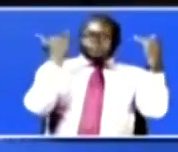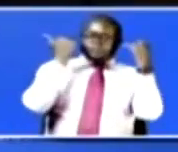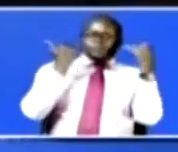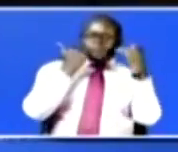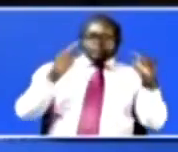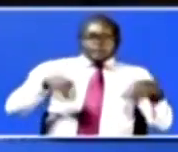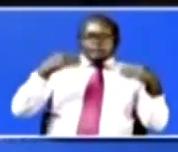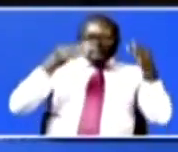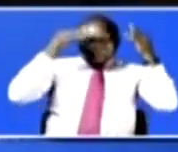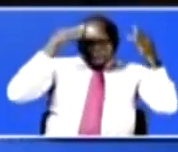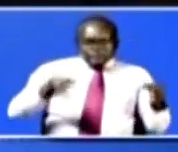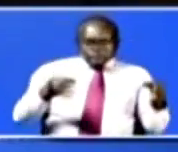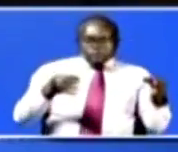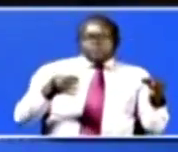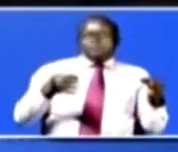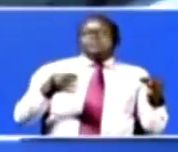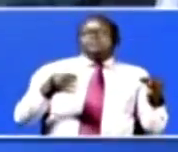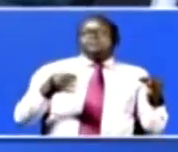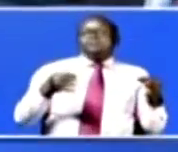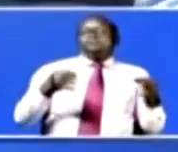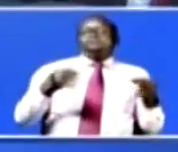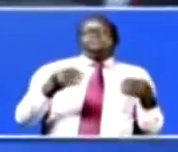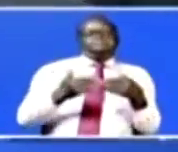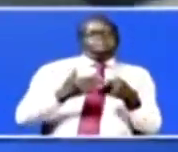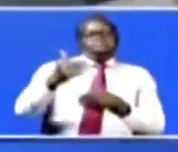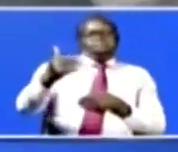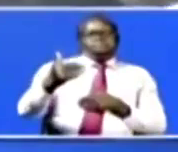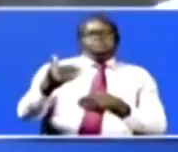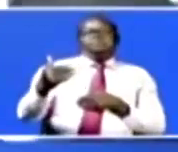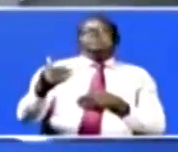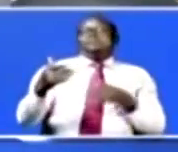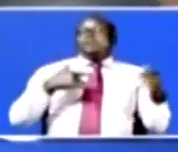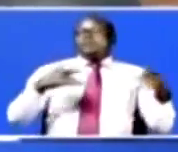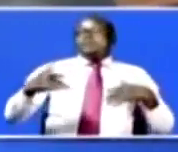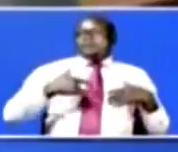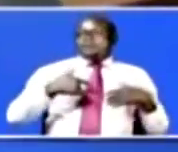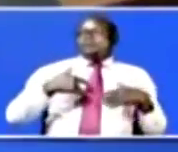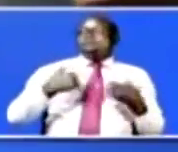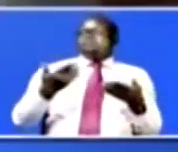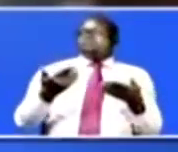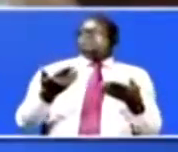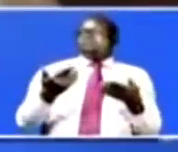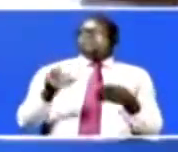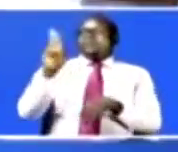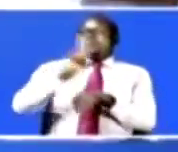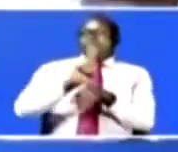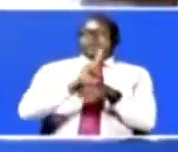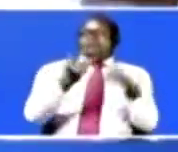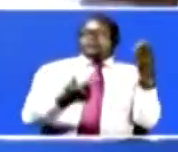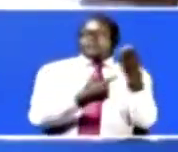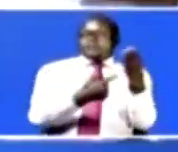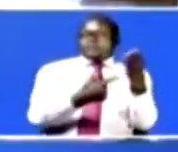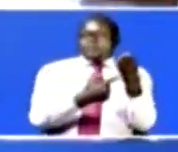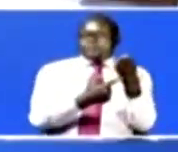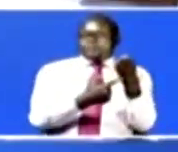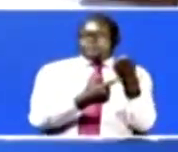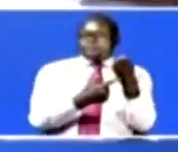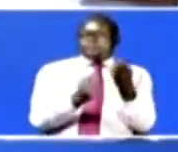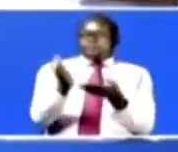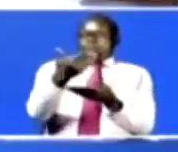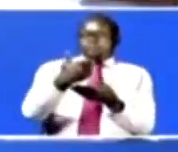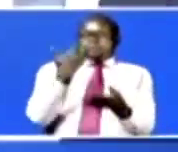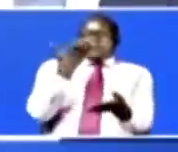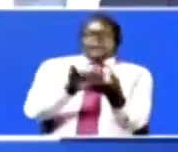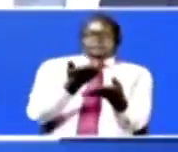kutoa mwelekeo wa sasa na siku zijazo kuhusu mtazamo wa vyombo vya sheria kuhusu teknolojia, hususan kwa ukusanyaji